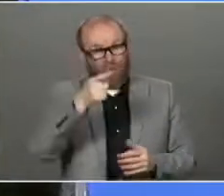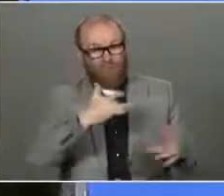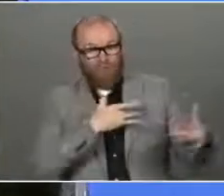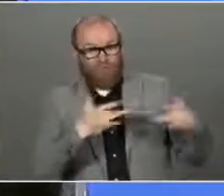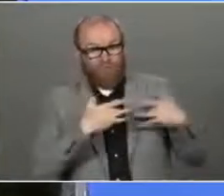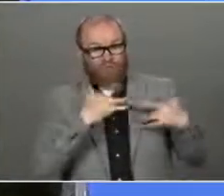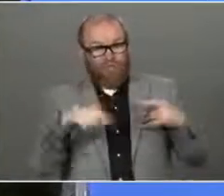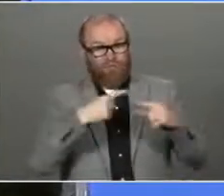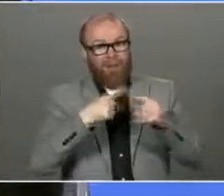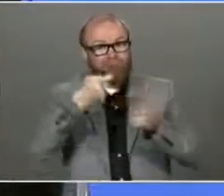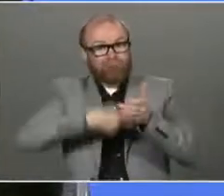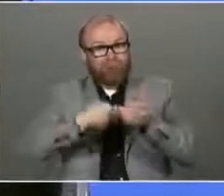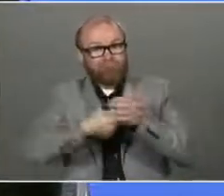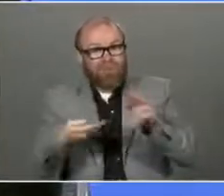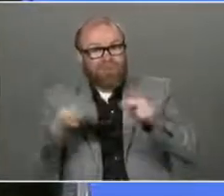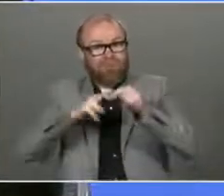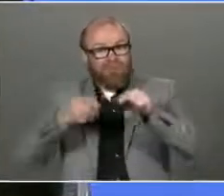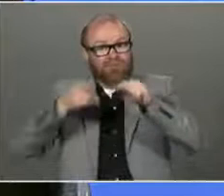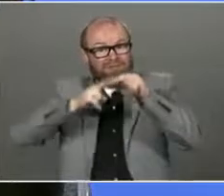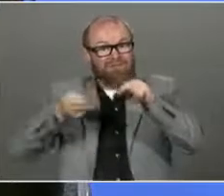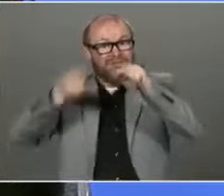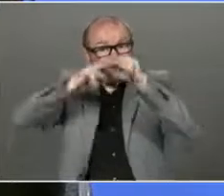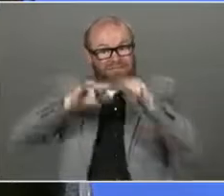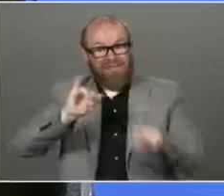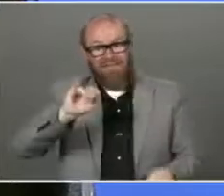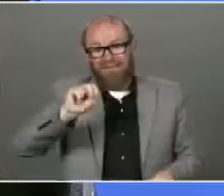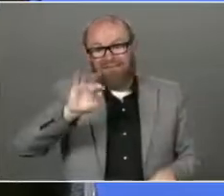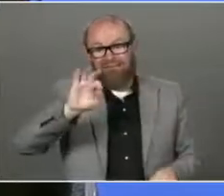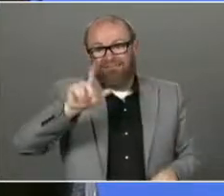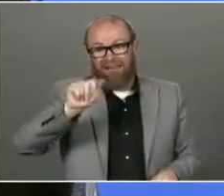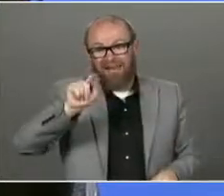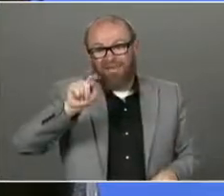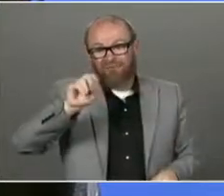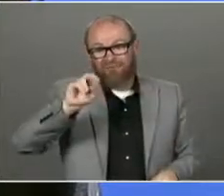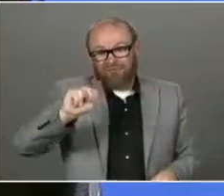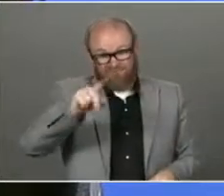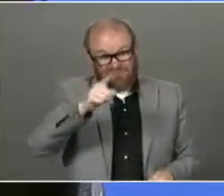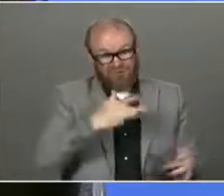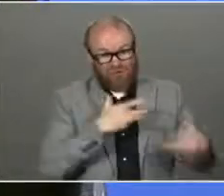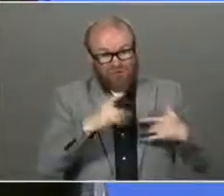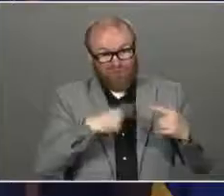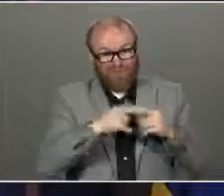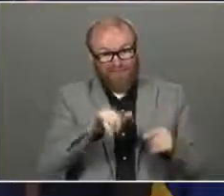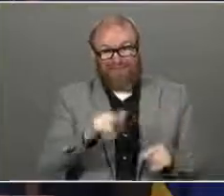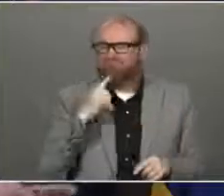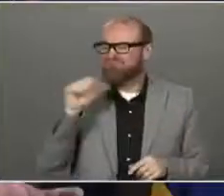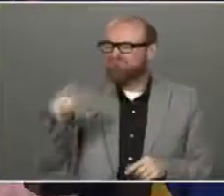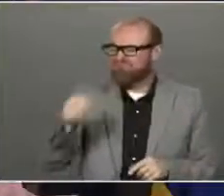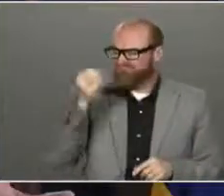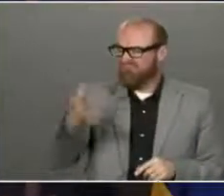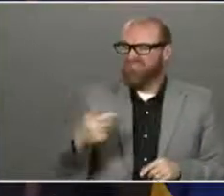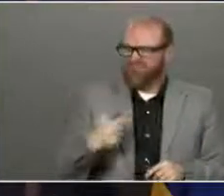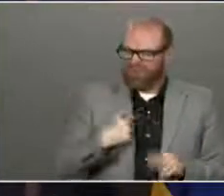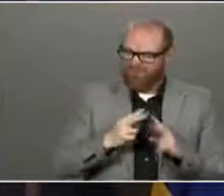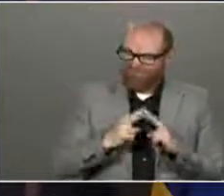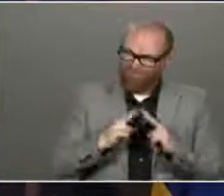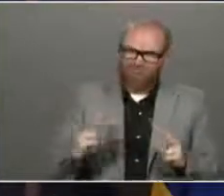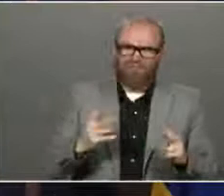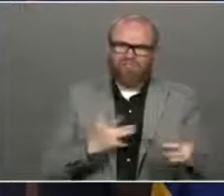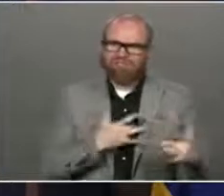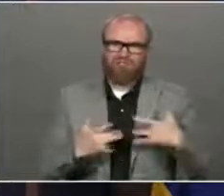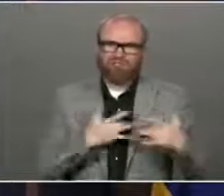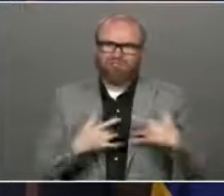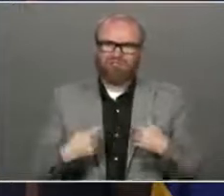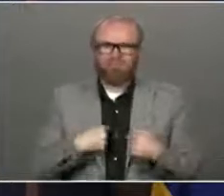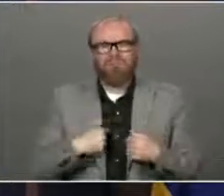nationally and the Fed's plan for further and bigger interest rate hikes? Yeah, so I'm deeply concerned, and there have just been